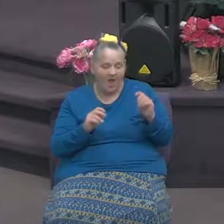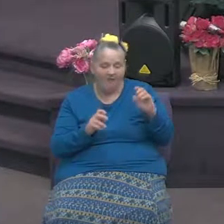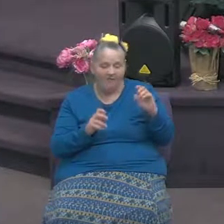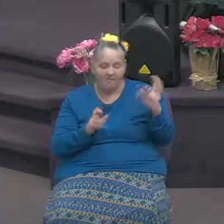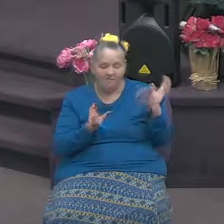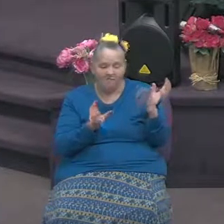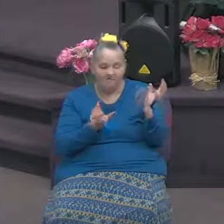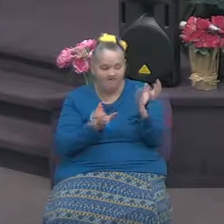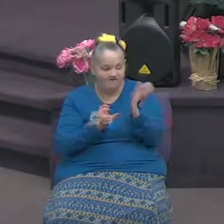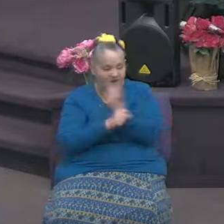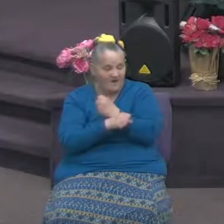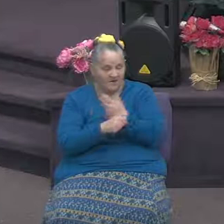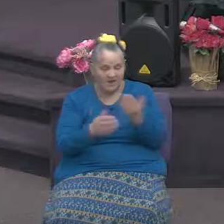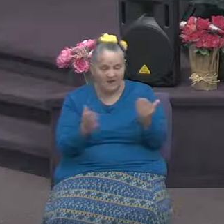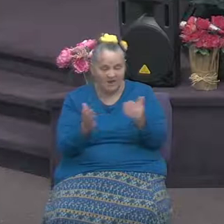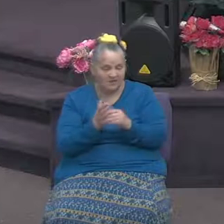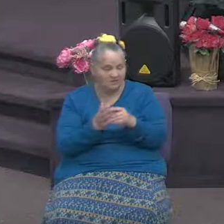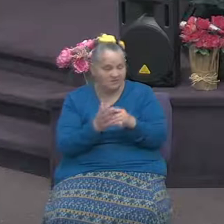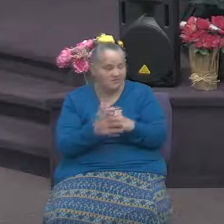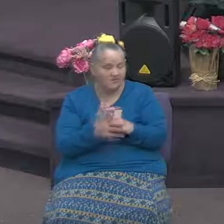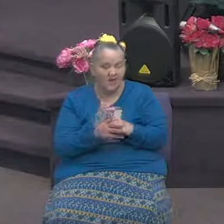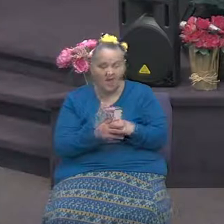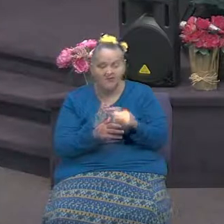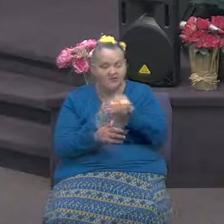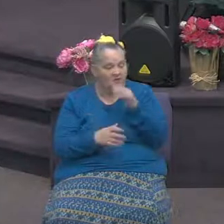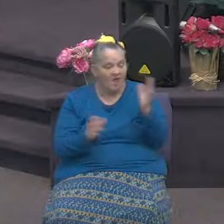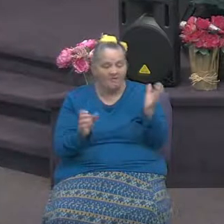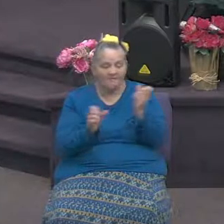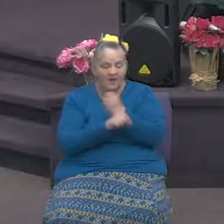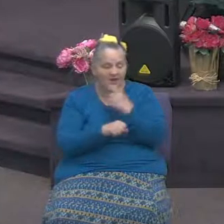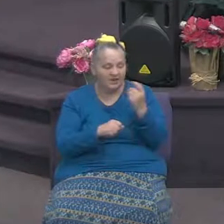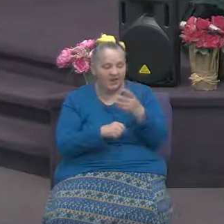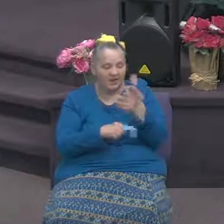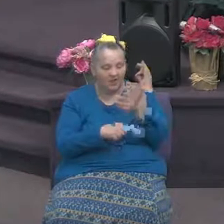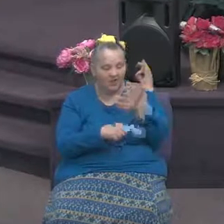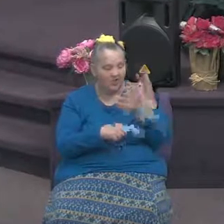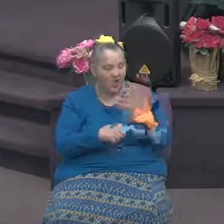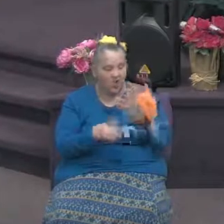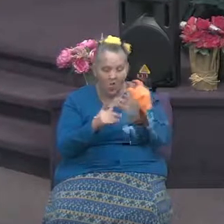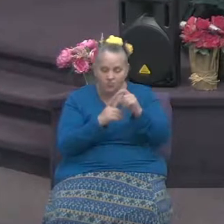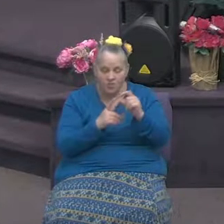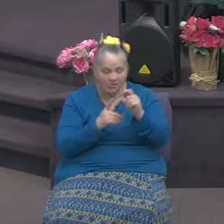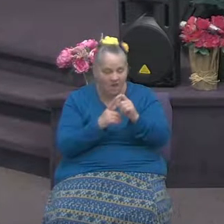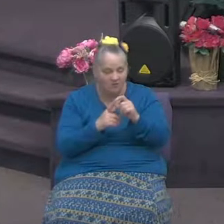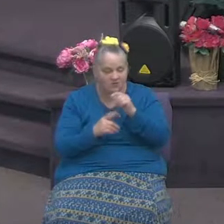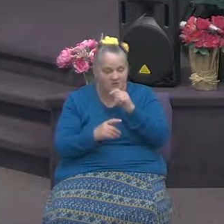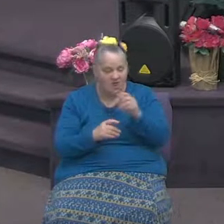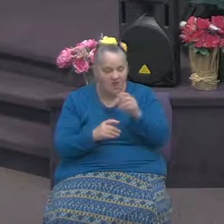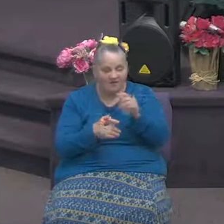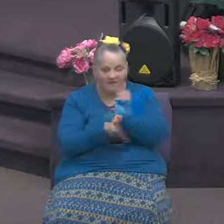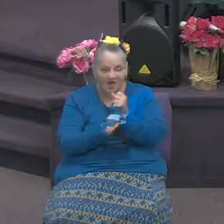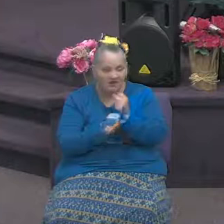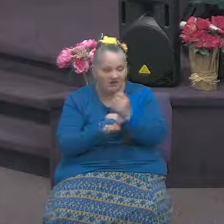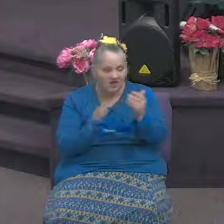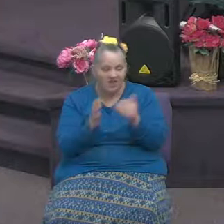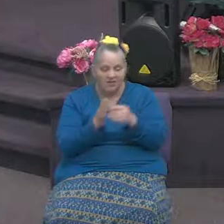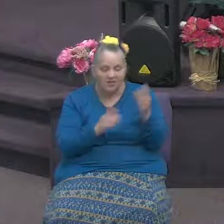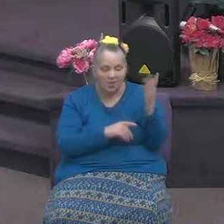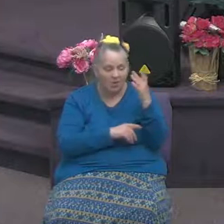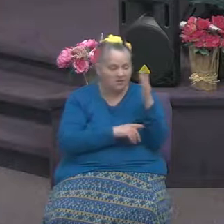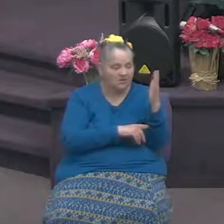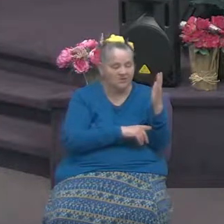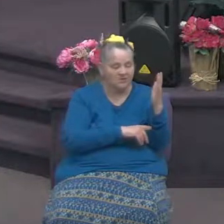I won't try to fight against the preacher. I will try to fight against your word. I will try to fight against the wilderness.